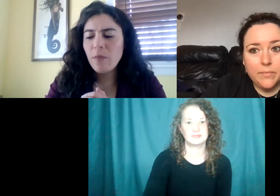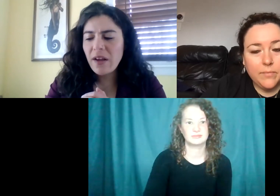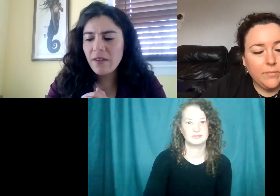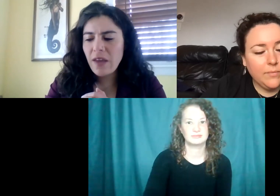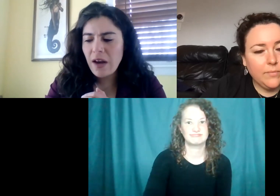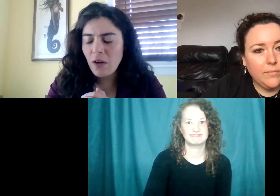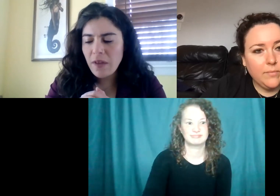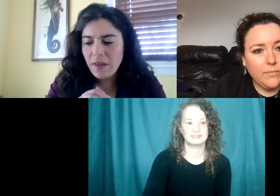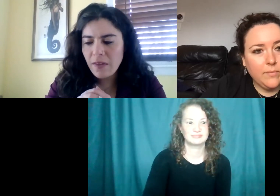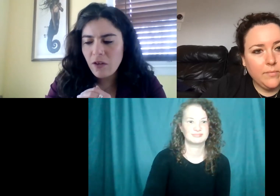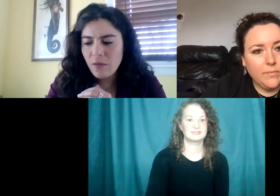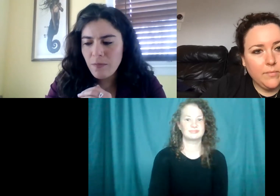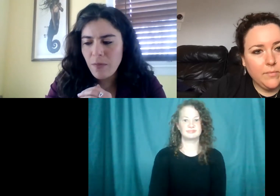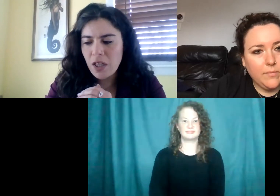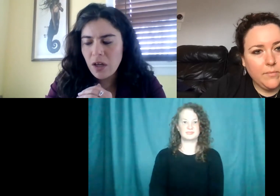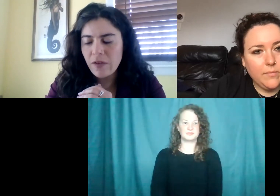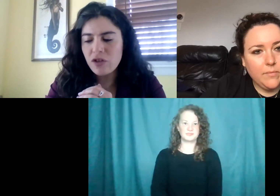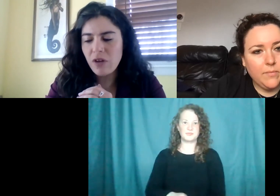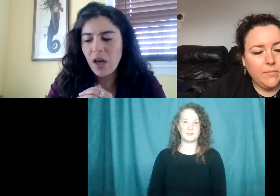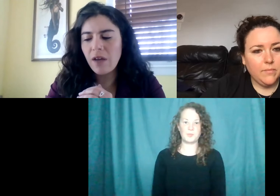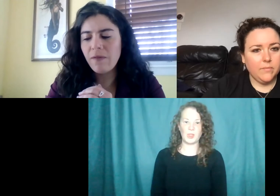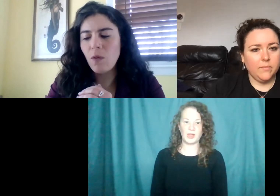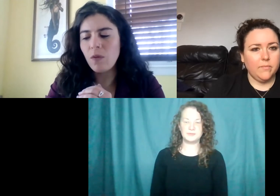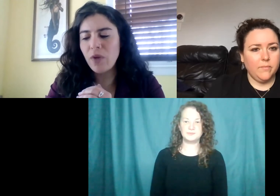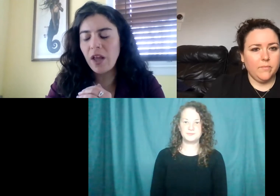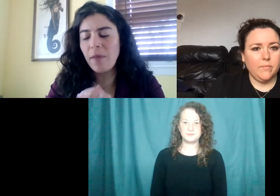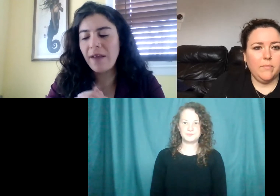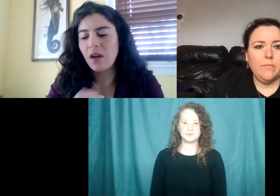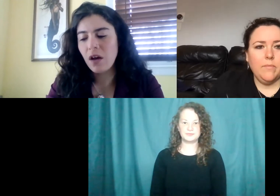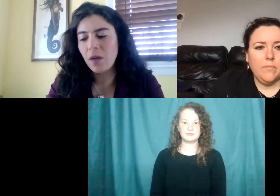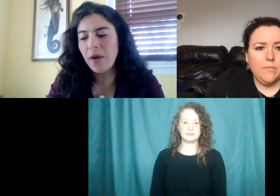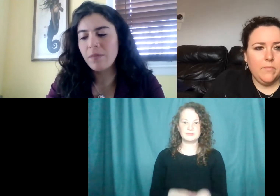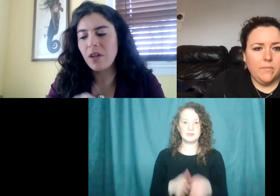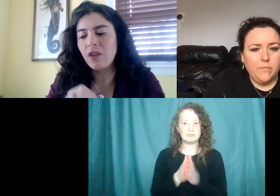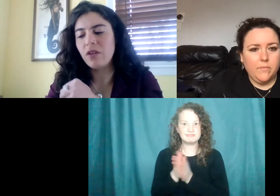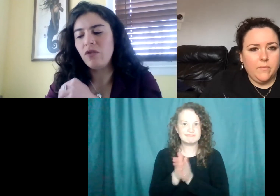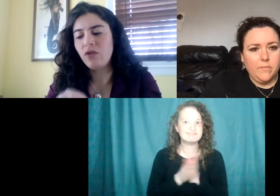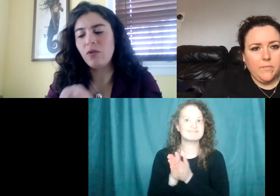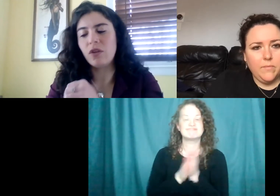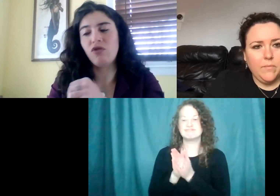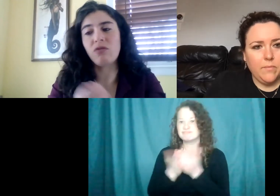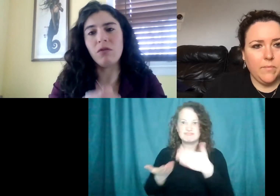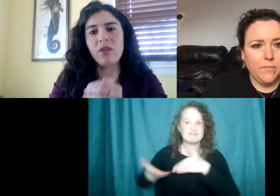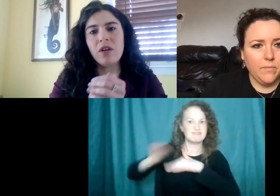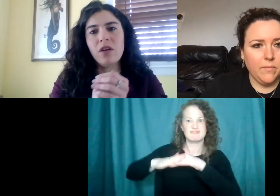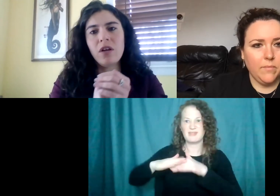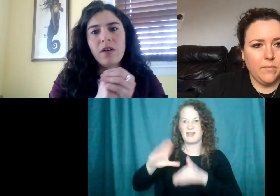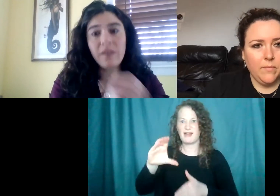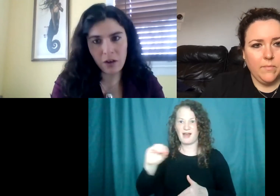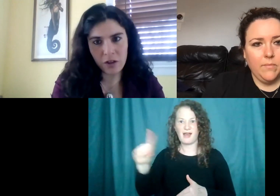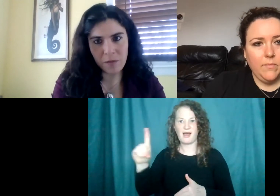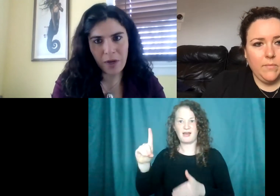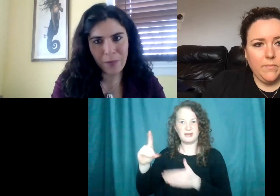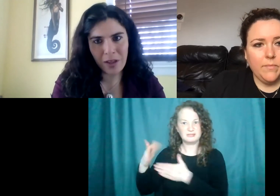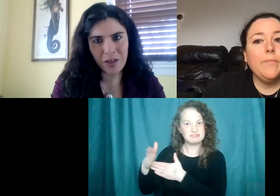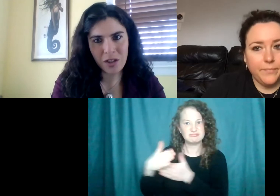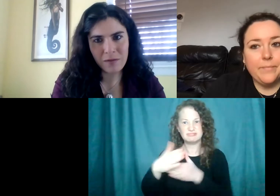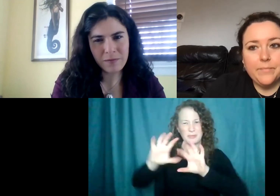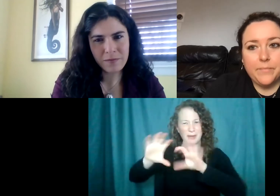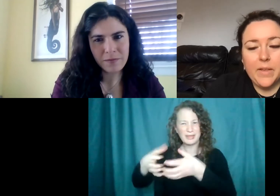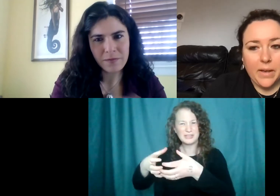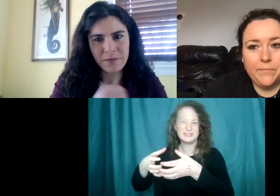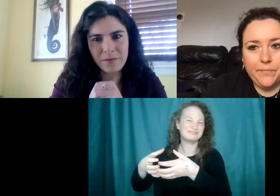And so because of that, I don't think that there's much of a drive for bringing back the cod population to control the sea urchin